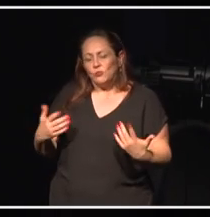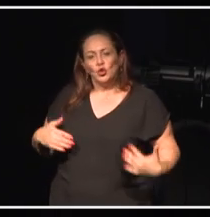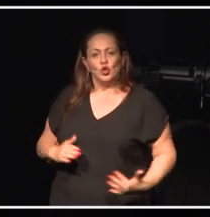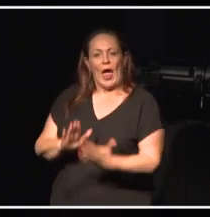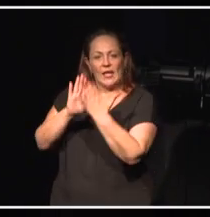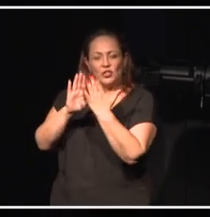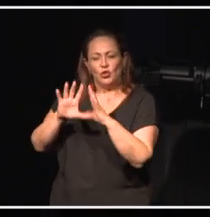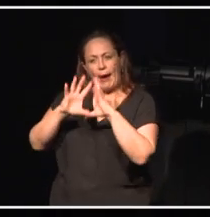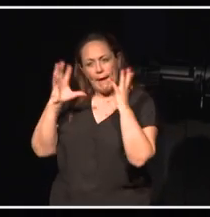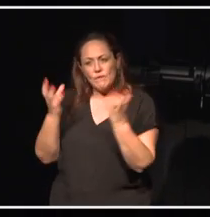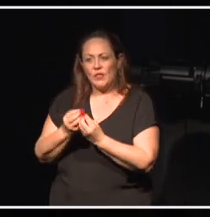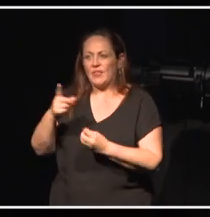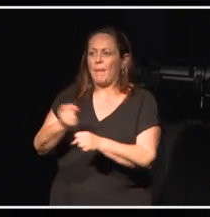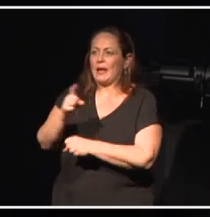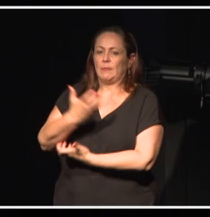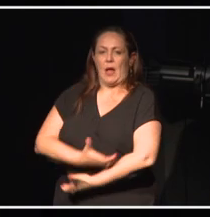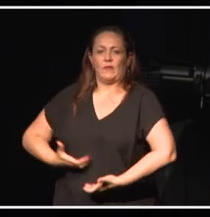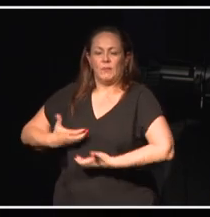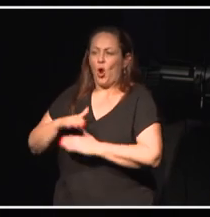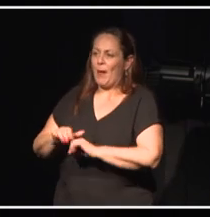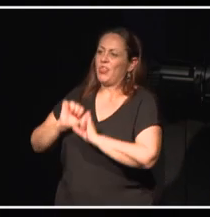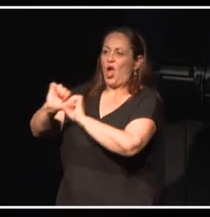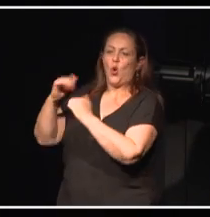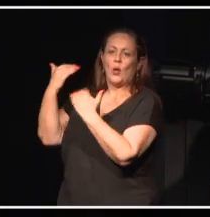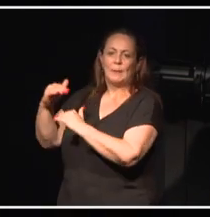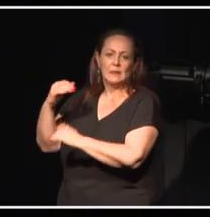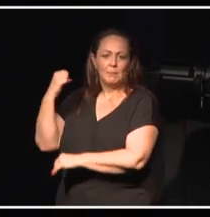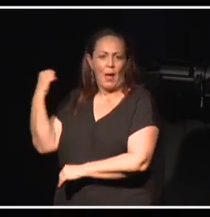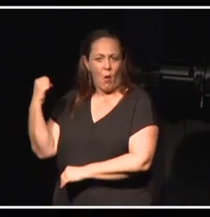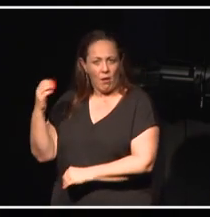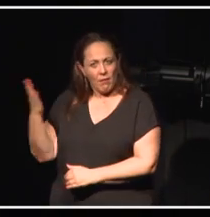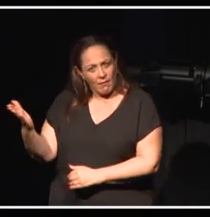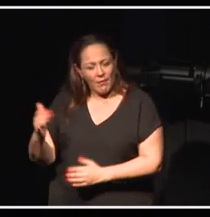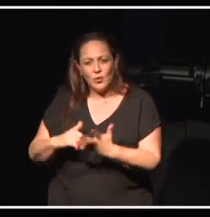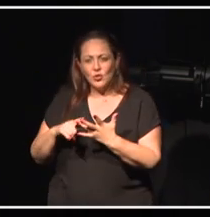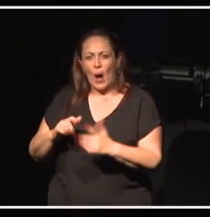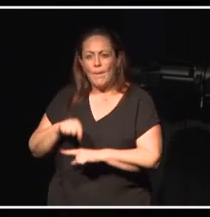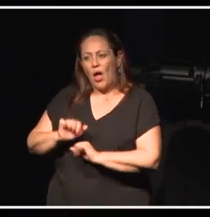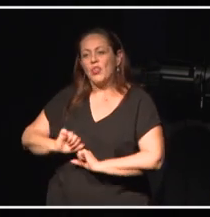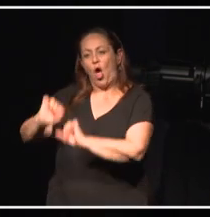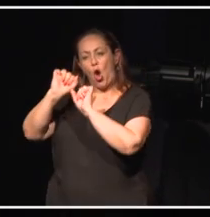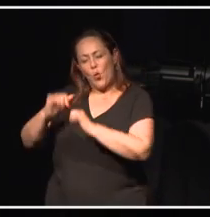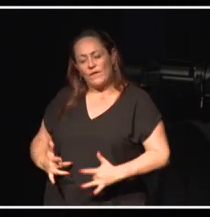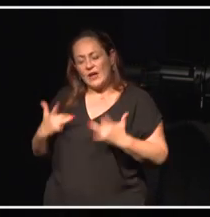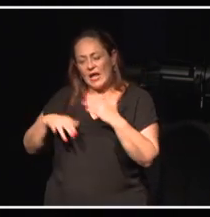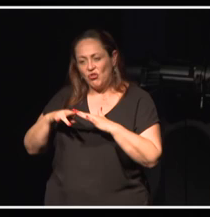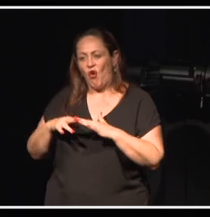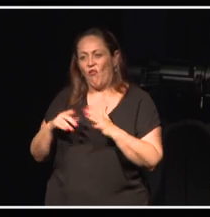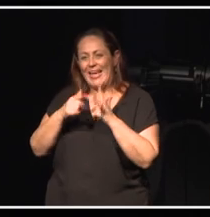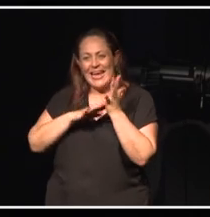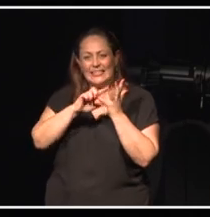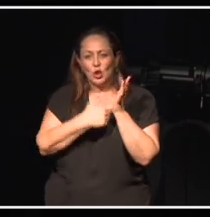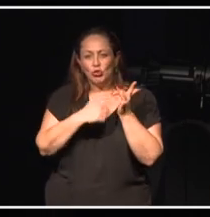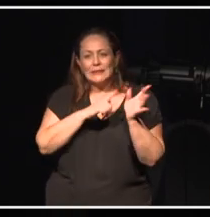challenge everything that makes them feel comfortable about their own limited power, about their own feelings of insecurity and self-doubt. And I